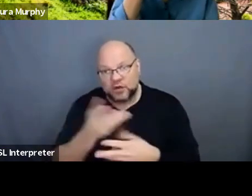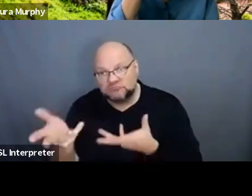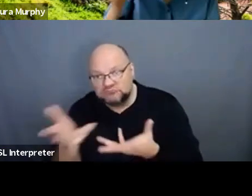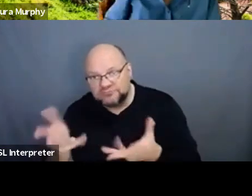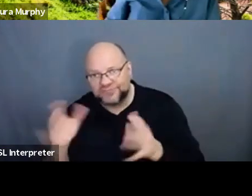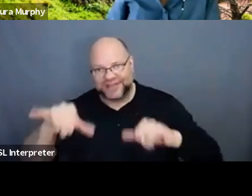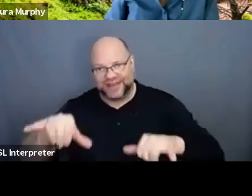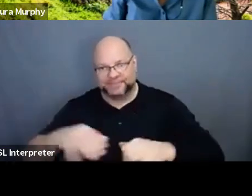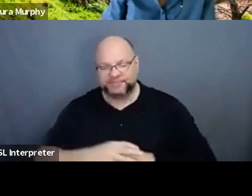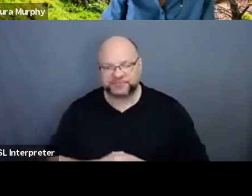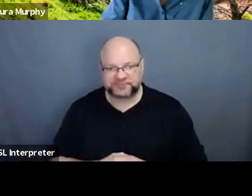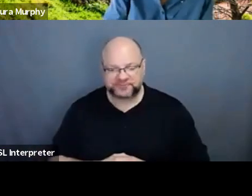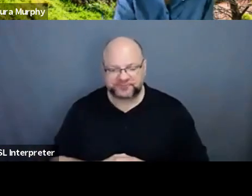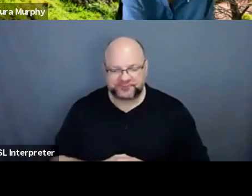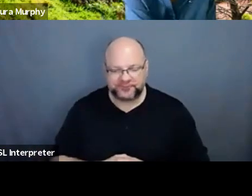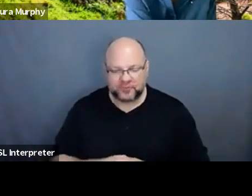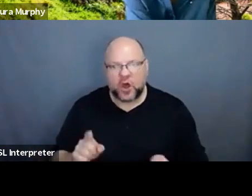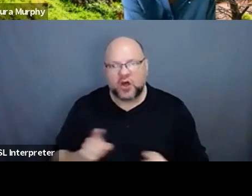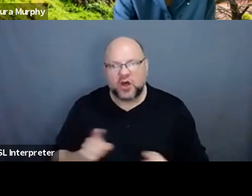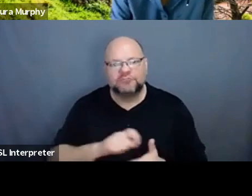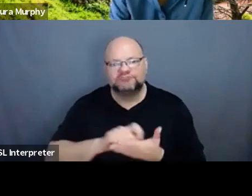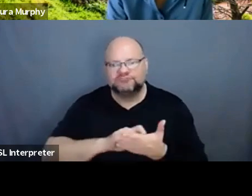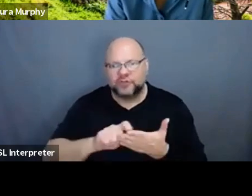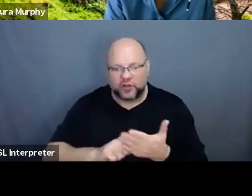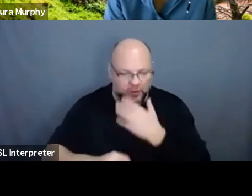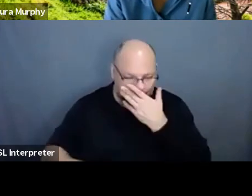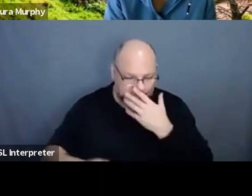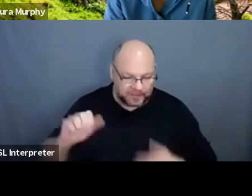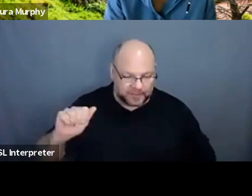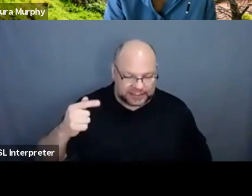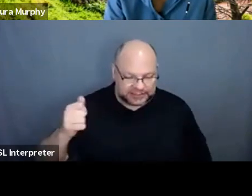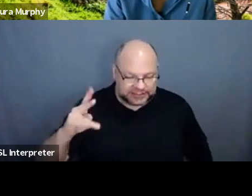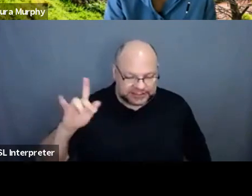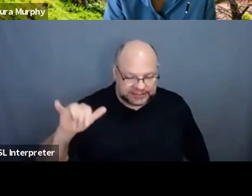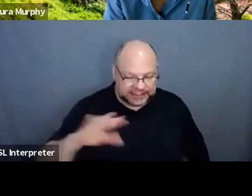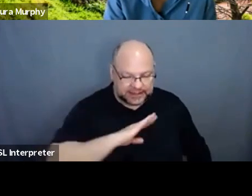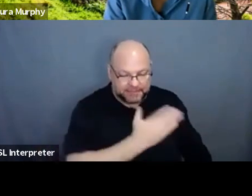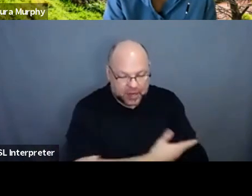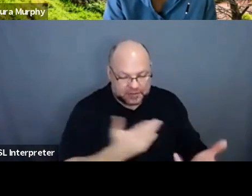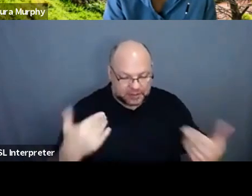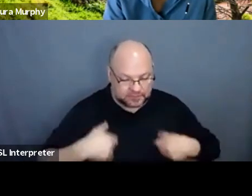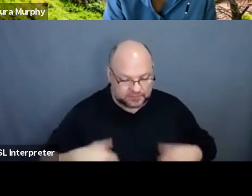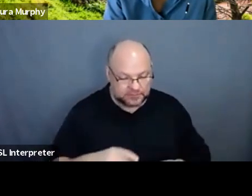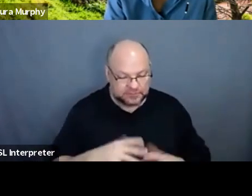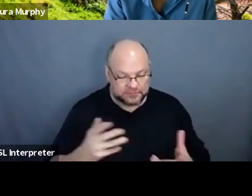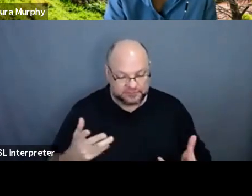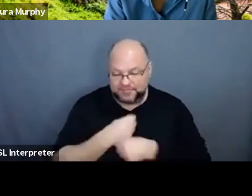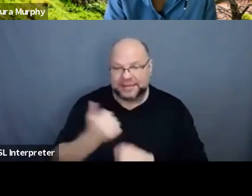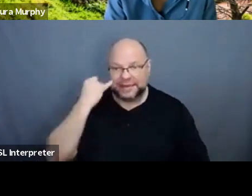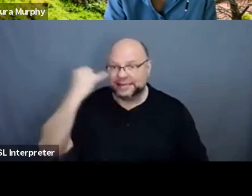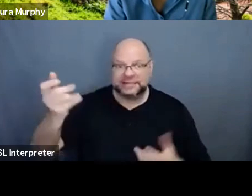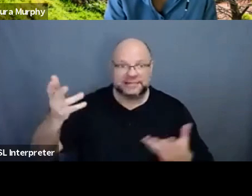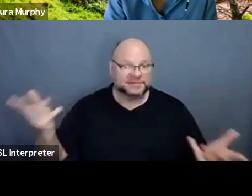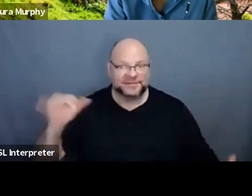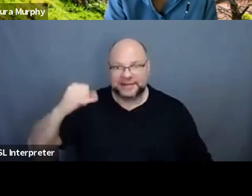And then also there's the authorship and the agency and the empowerment that comes in this creating ideas and putting them